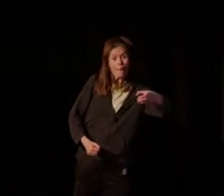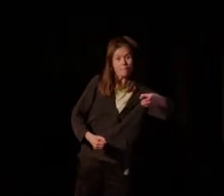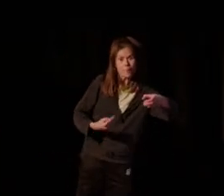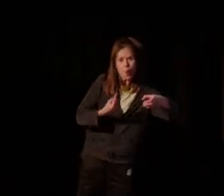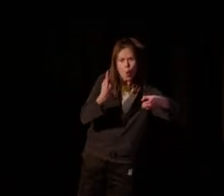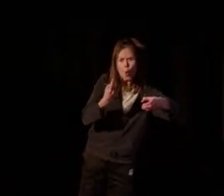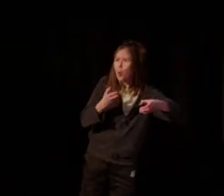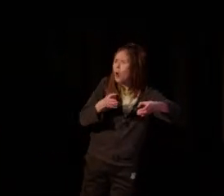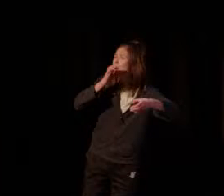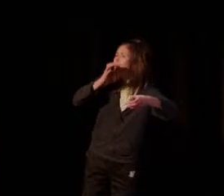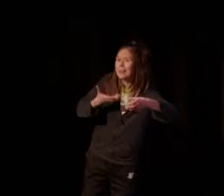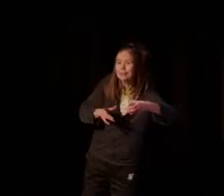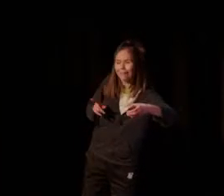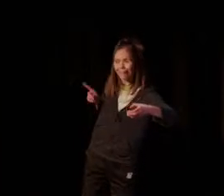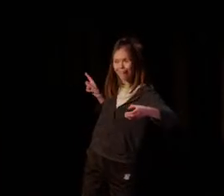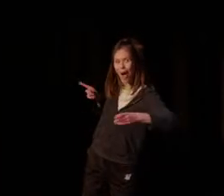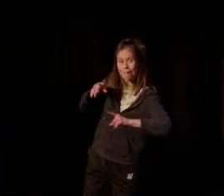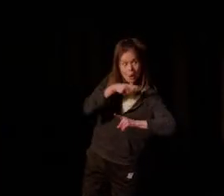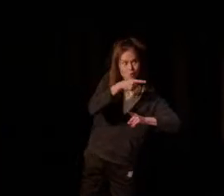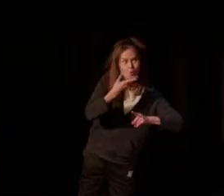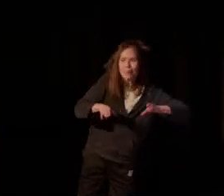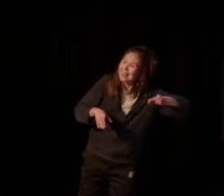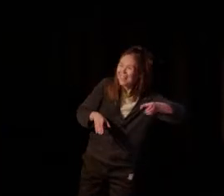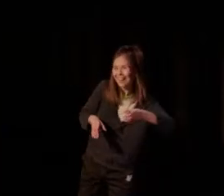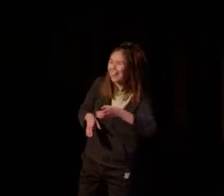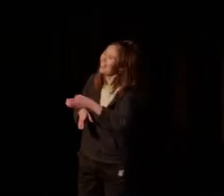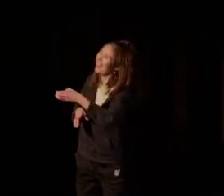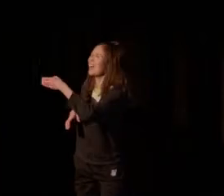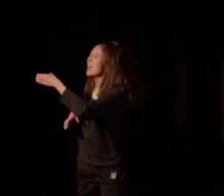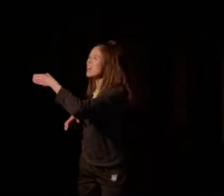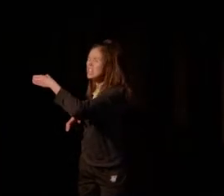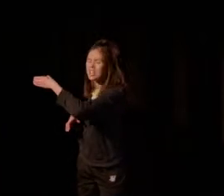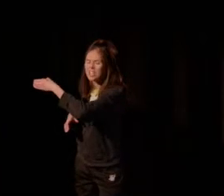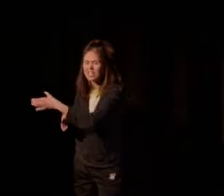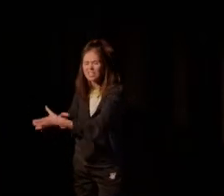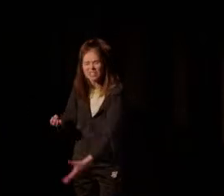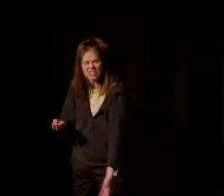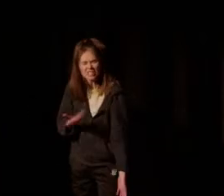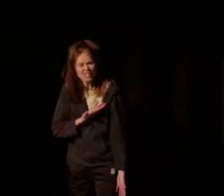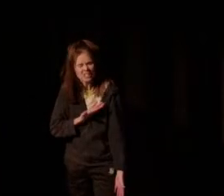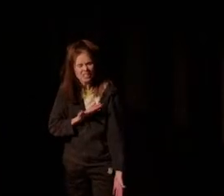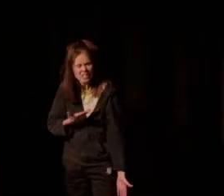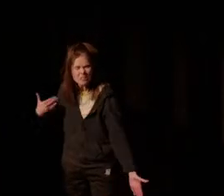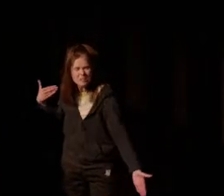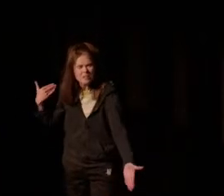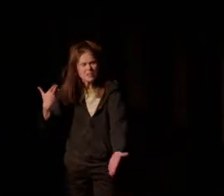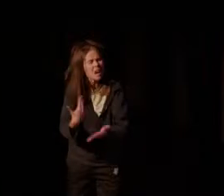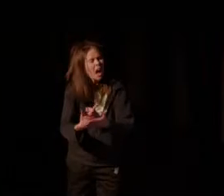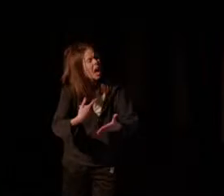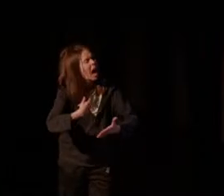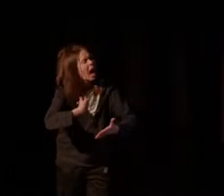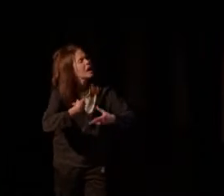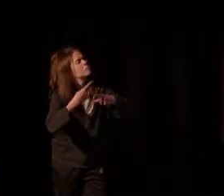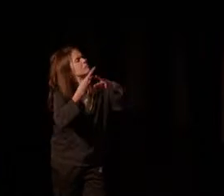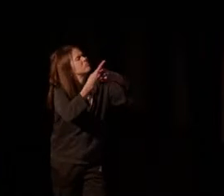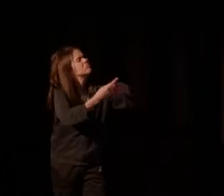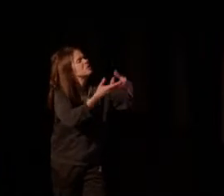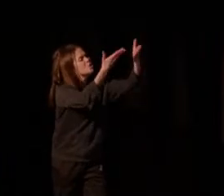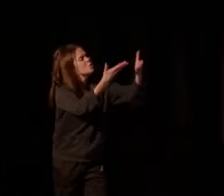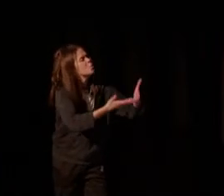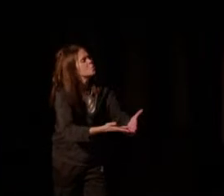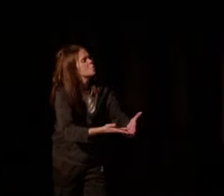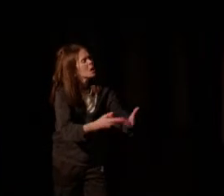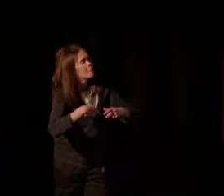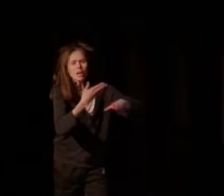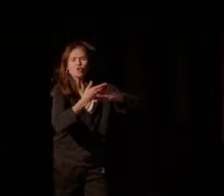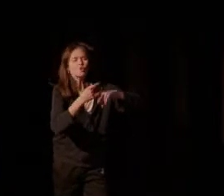lower rank have raised and given status in my court, who can see as clearly as the stars above how vexed I am,